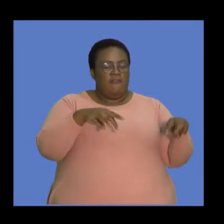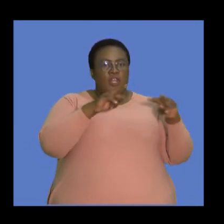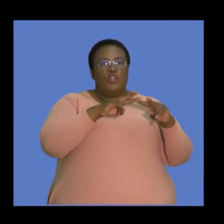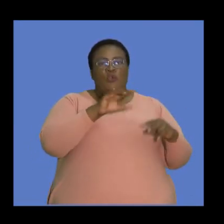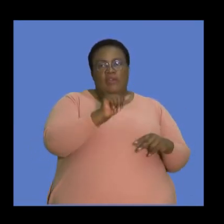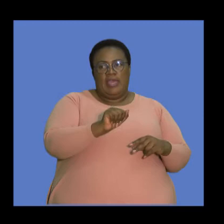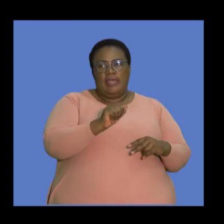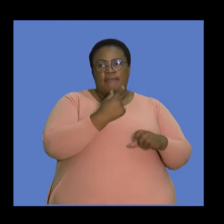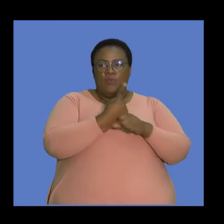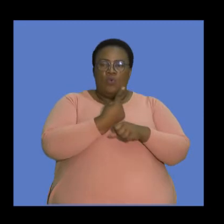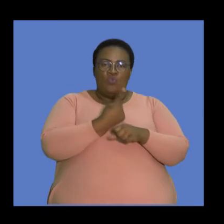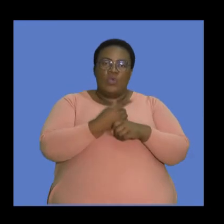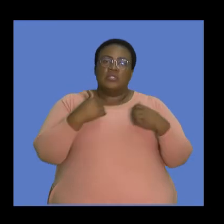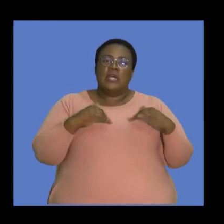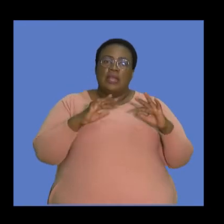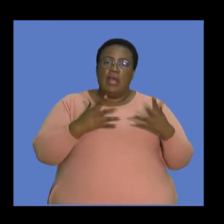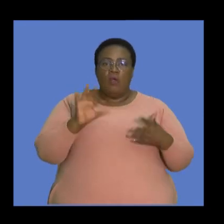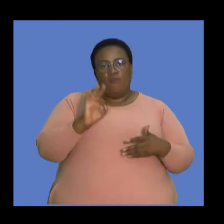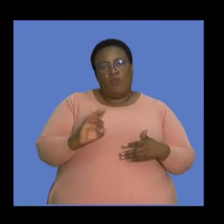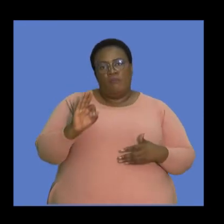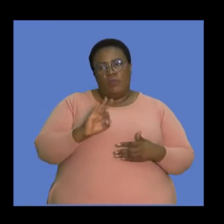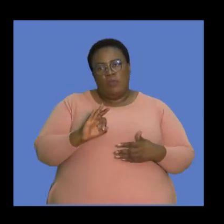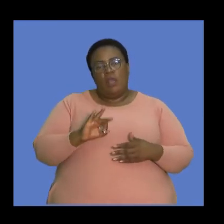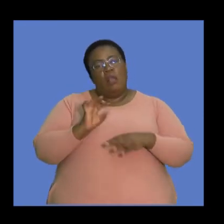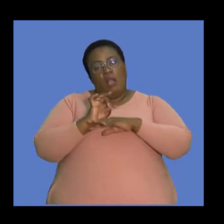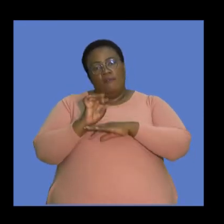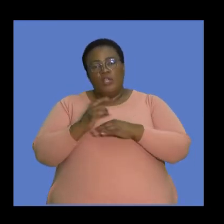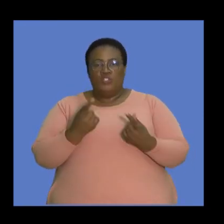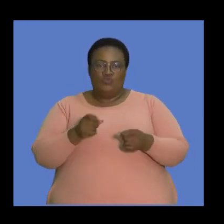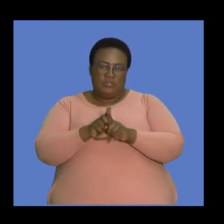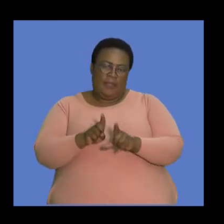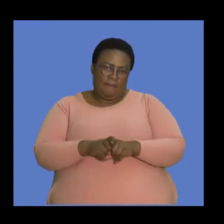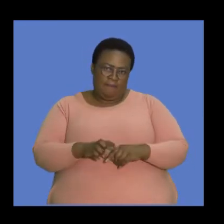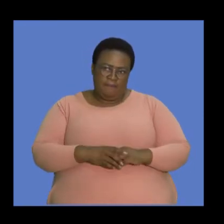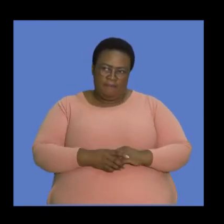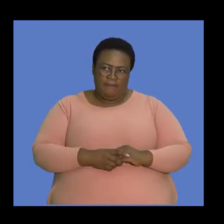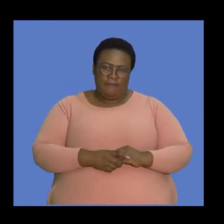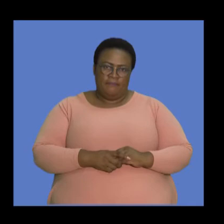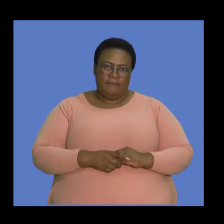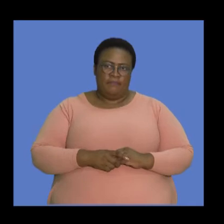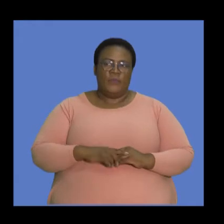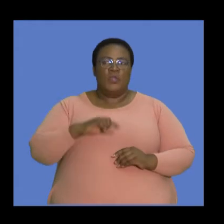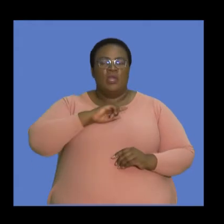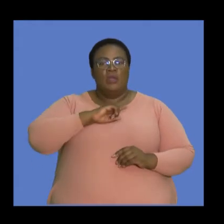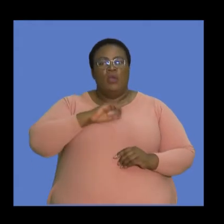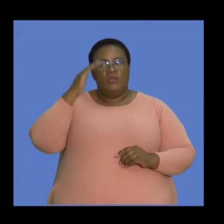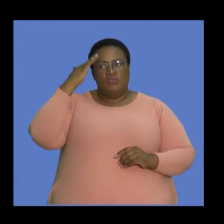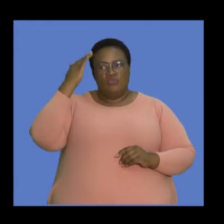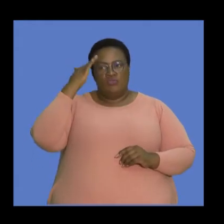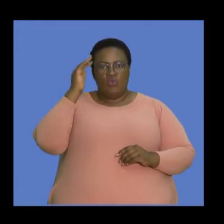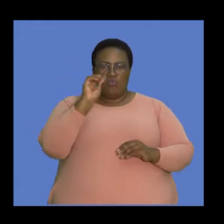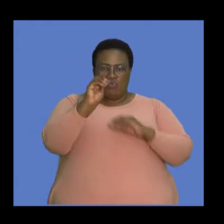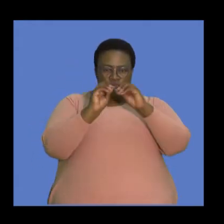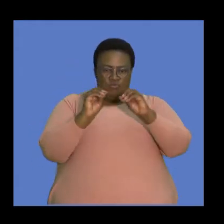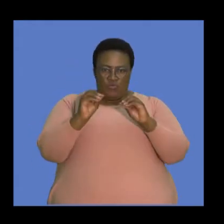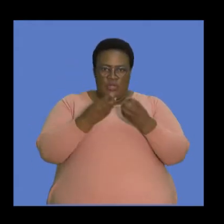to find the value of A. I always start with my formula, and I would advise you to always do that as well, so that you